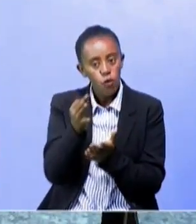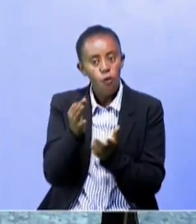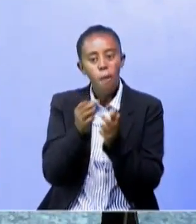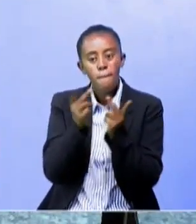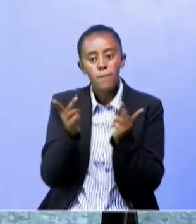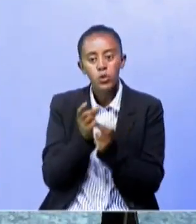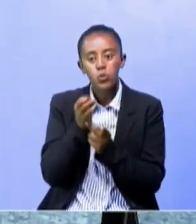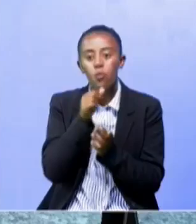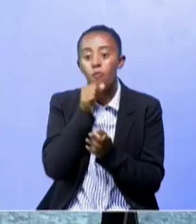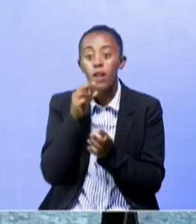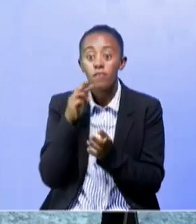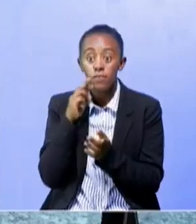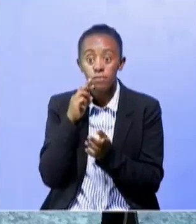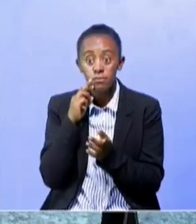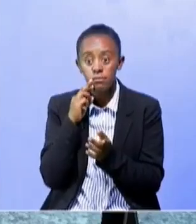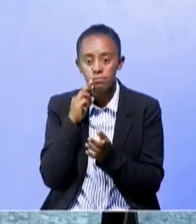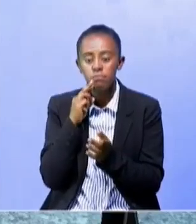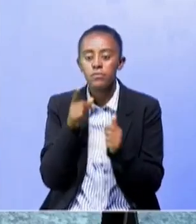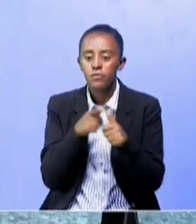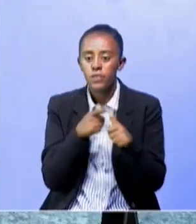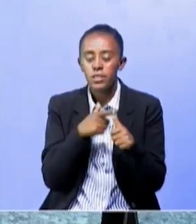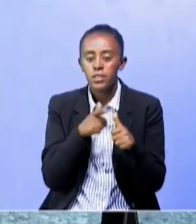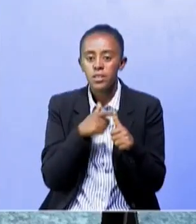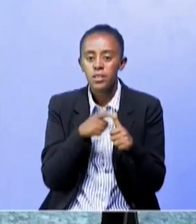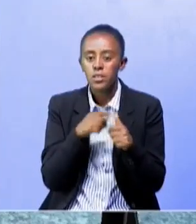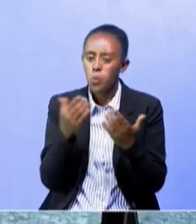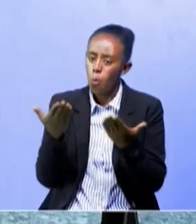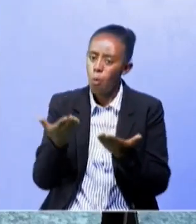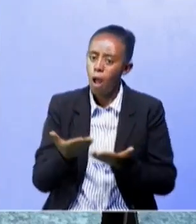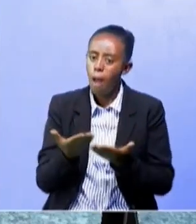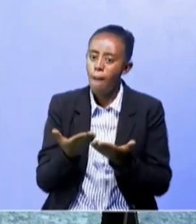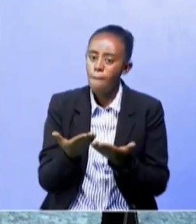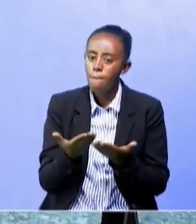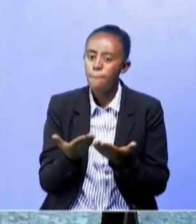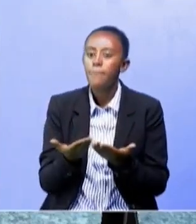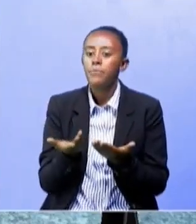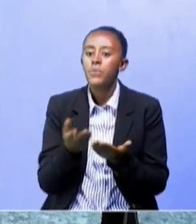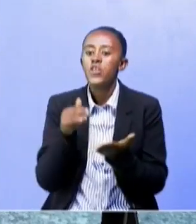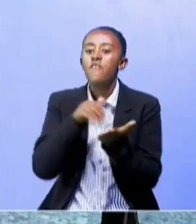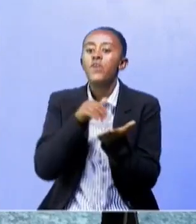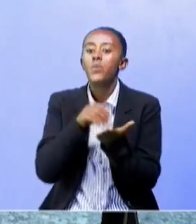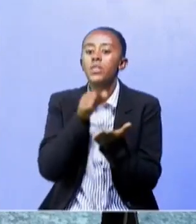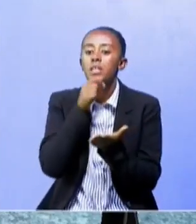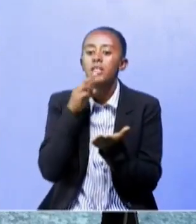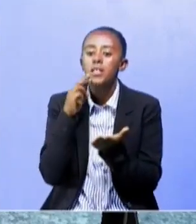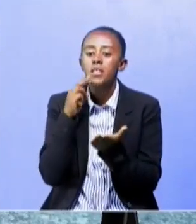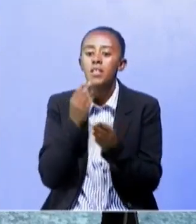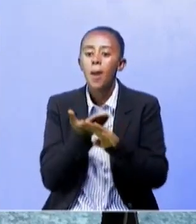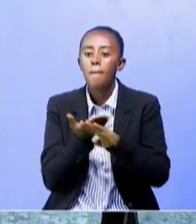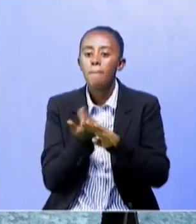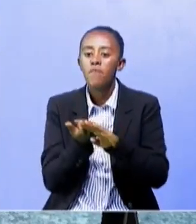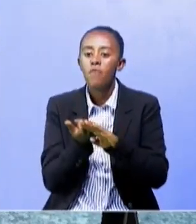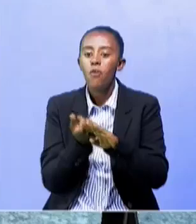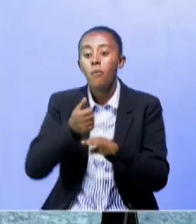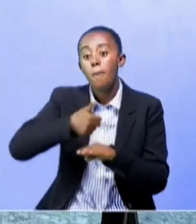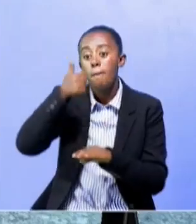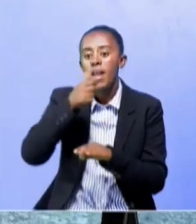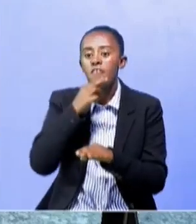adverbs in different sentences. The first one is, you are welcome to use frequency adverbs before the main